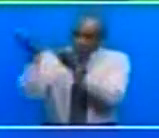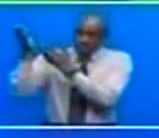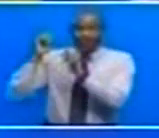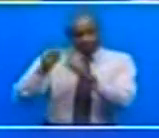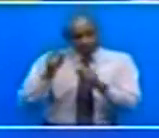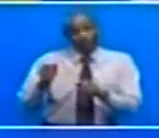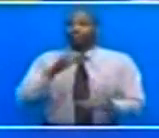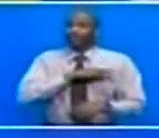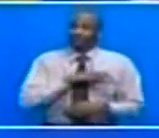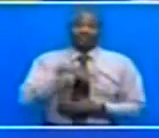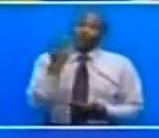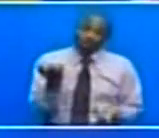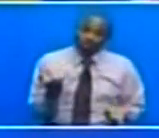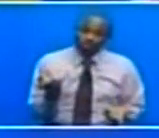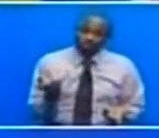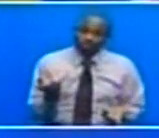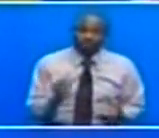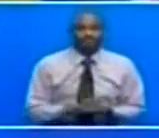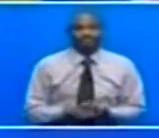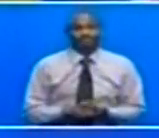increase incomes in the process.